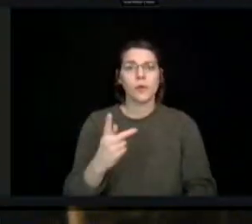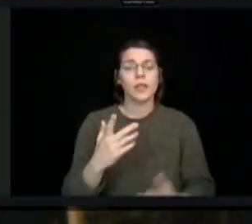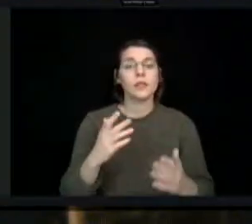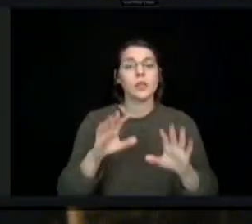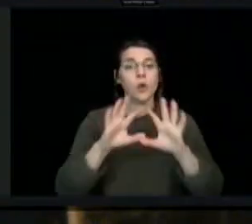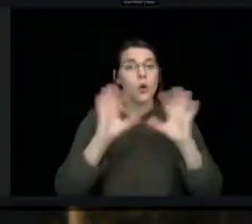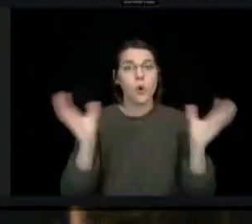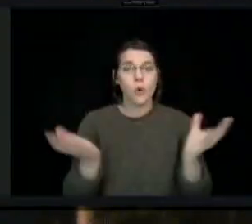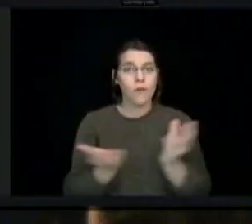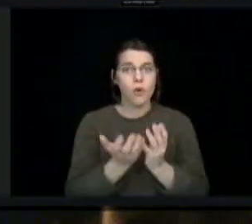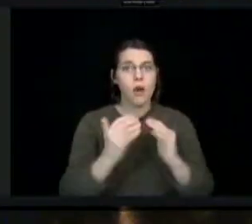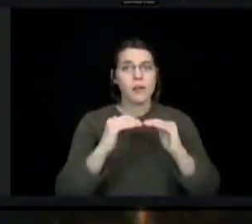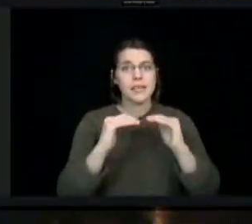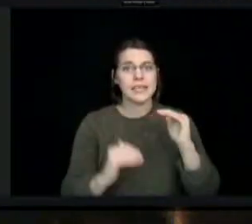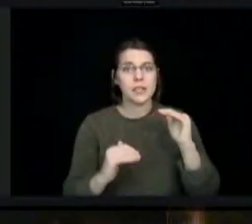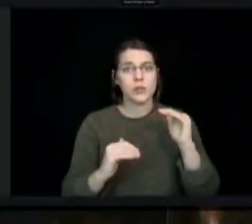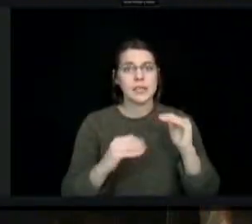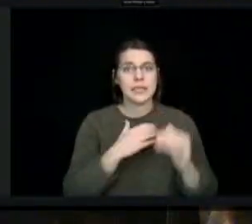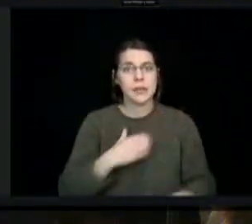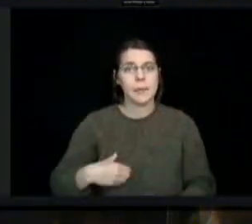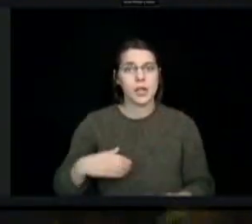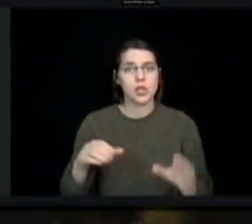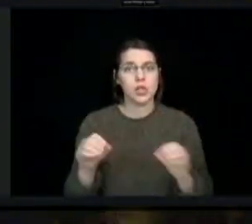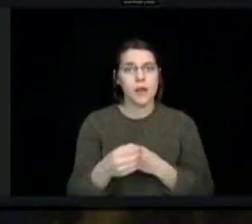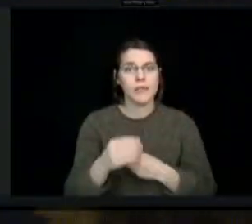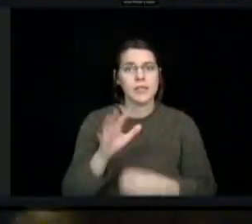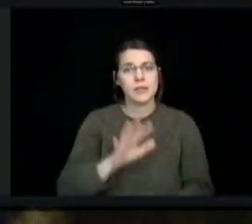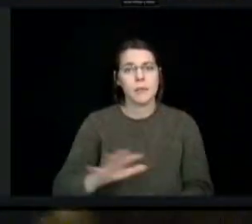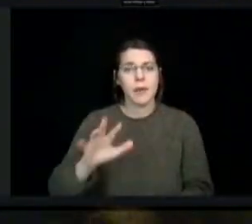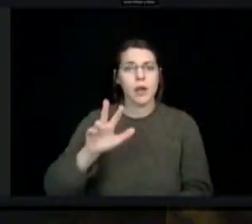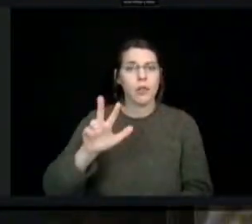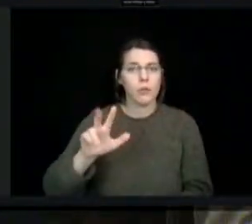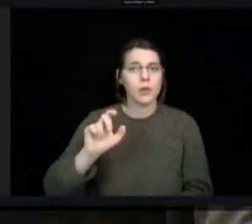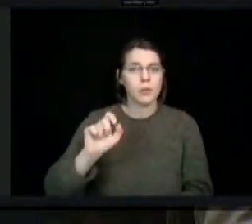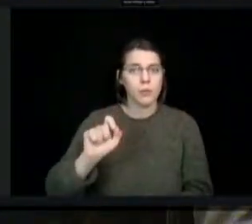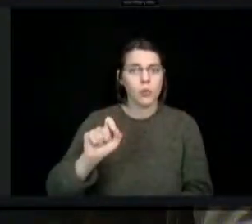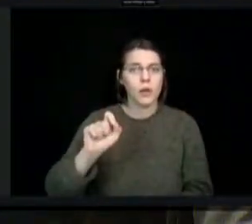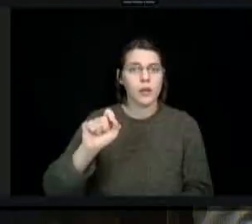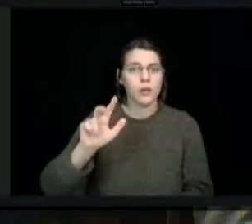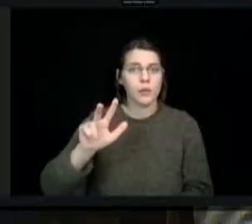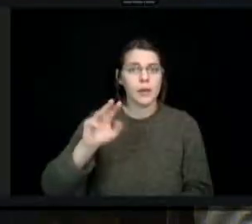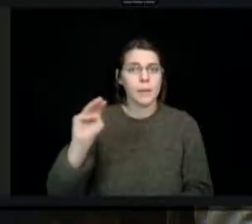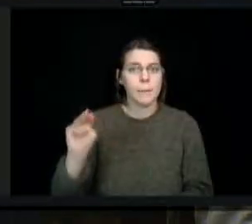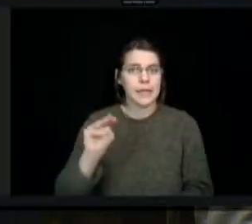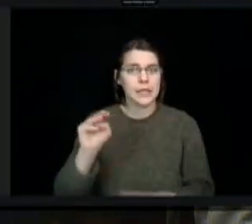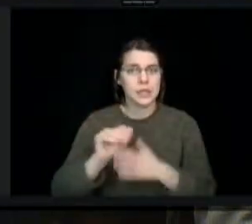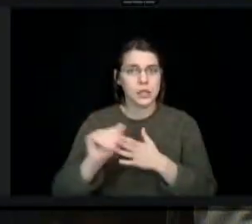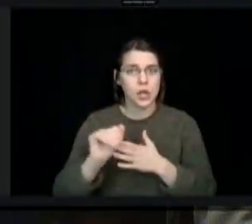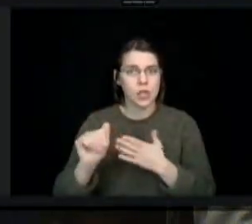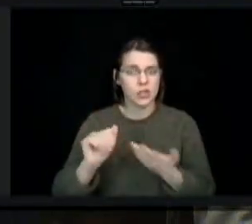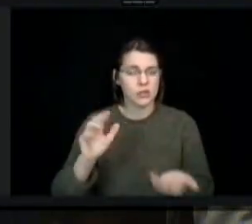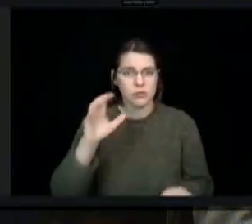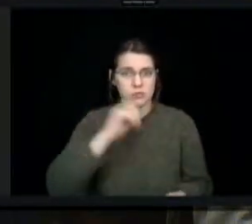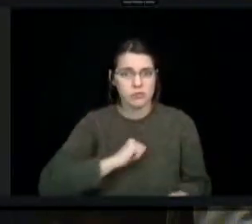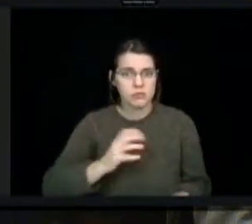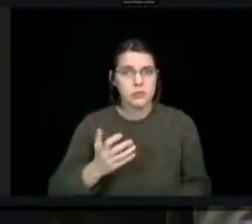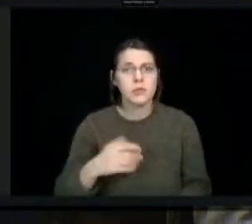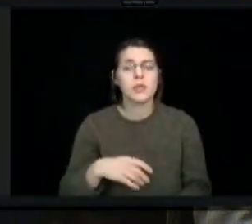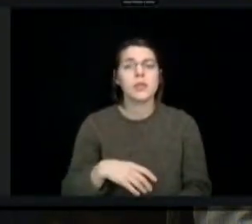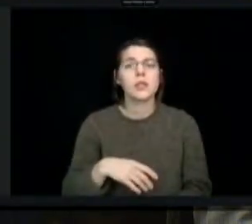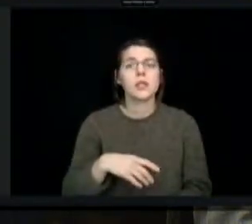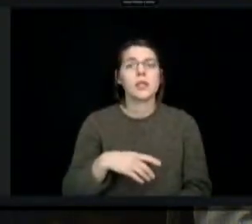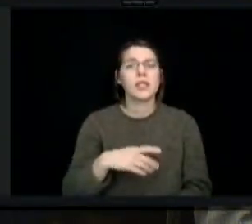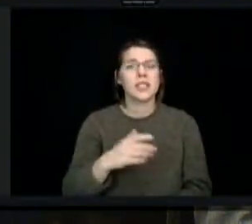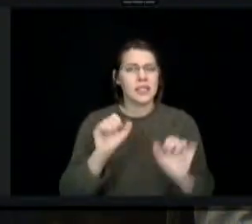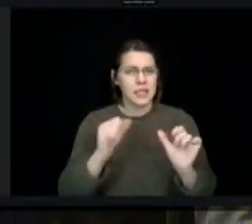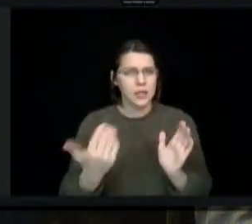million, roughly. And you're saying, can you repeat? I think you're alluding to this in